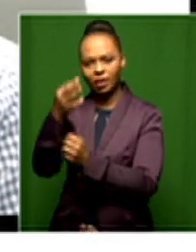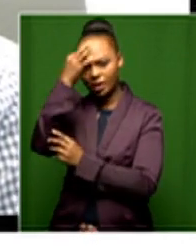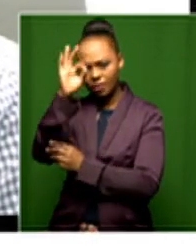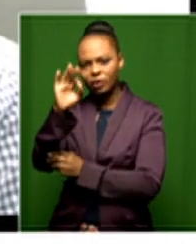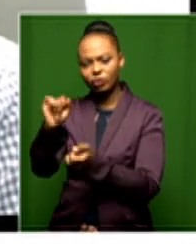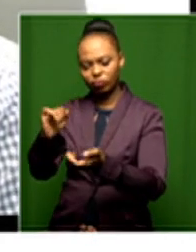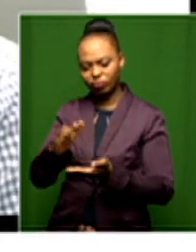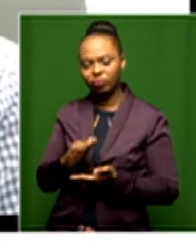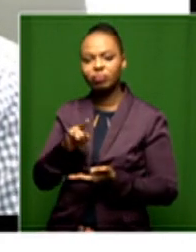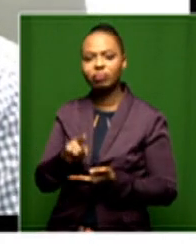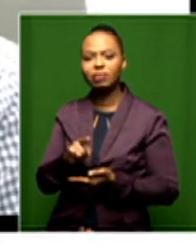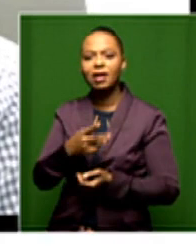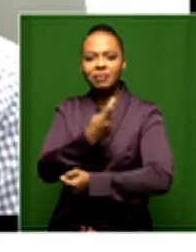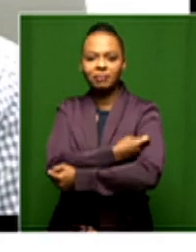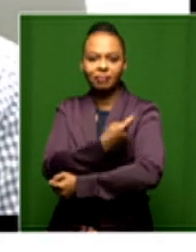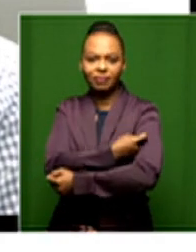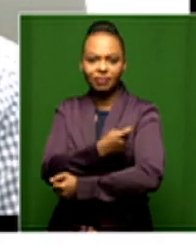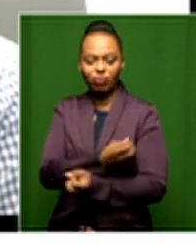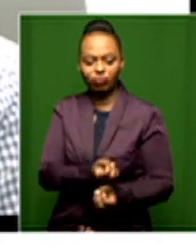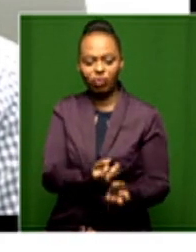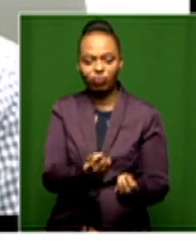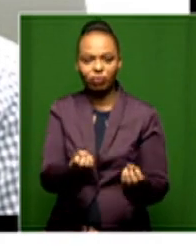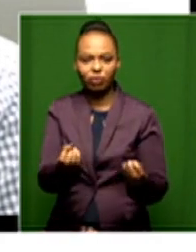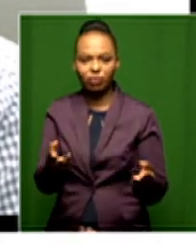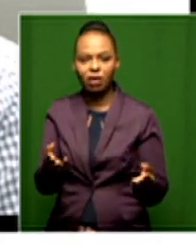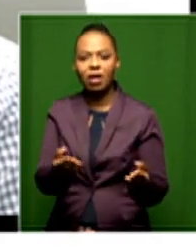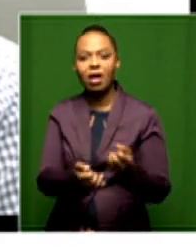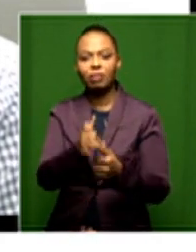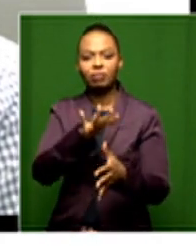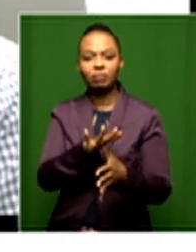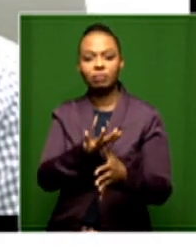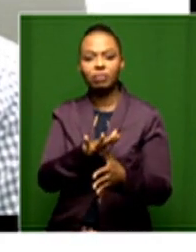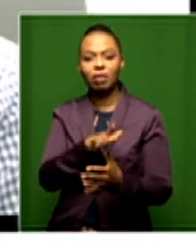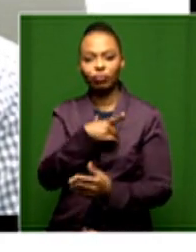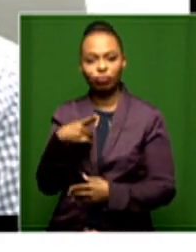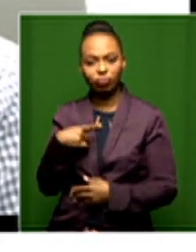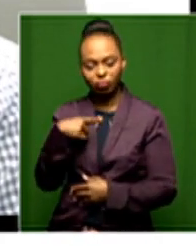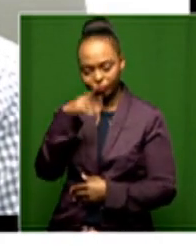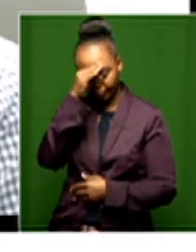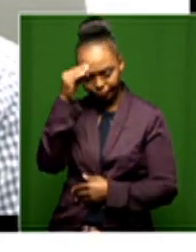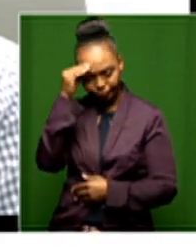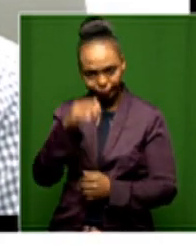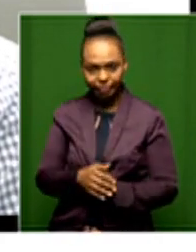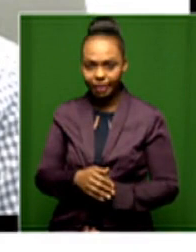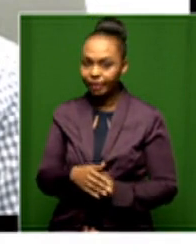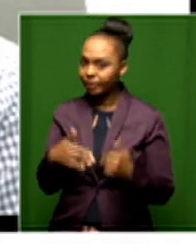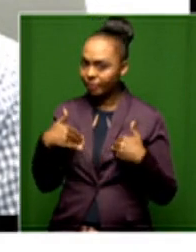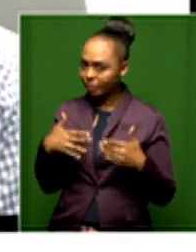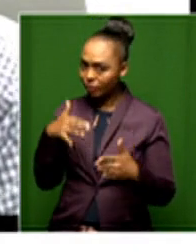more details as to how you're going to support it, and when do we expect this to start happening?